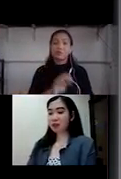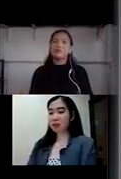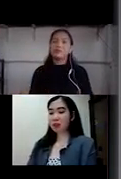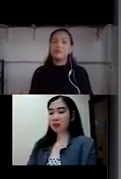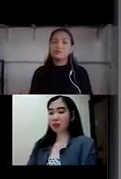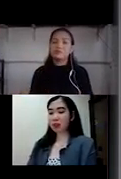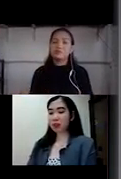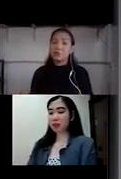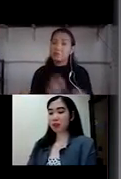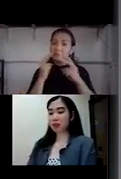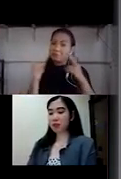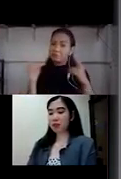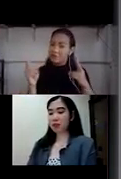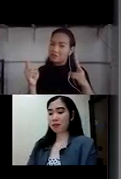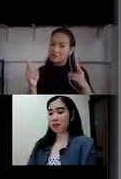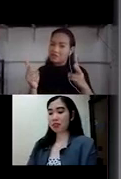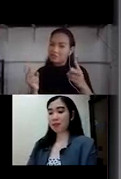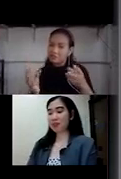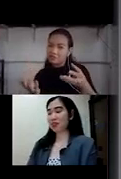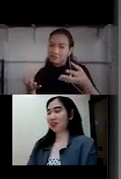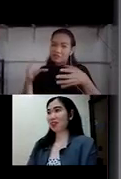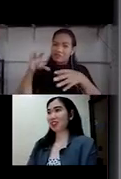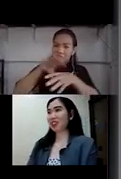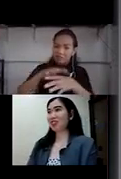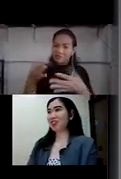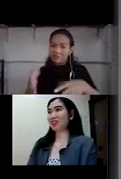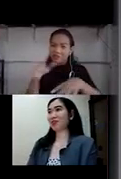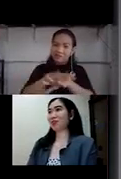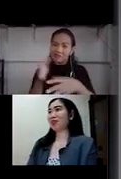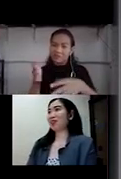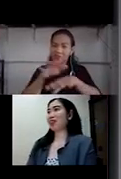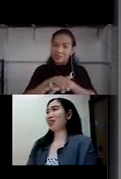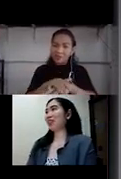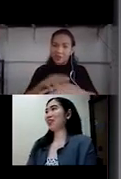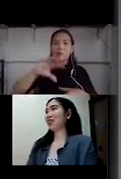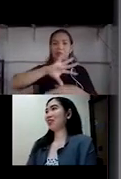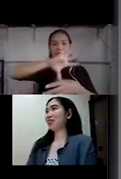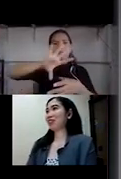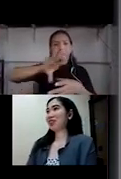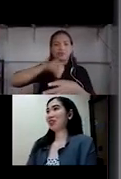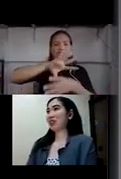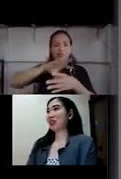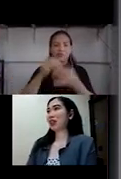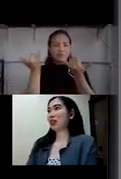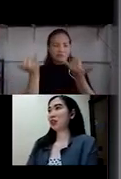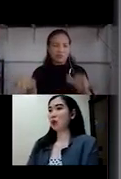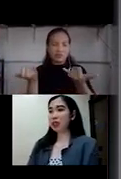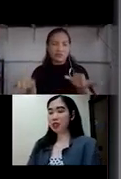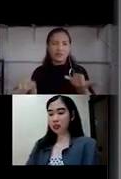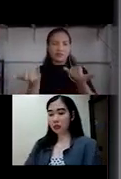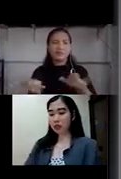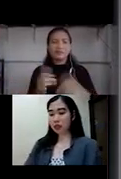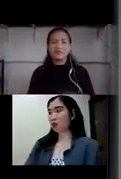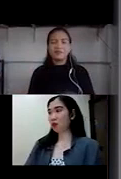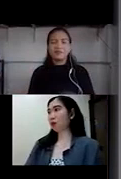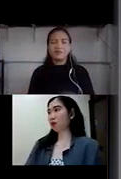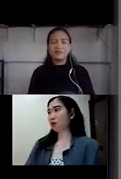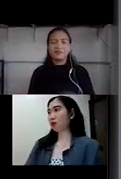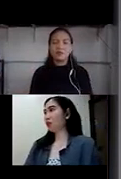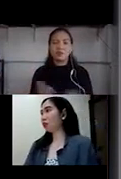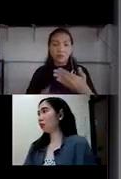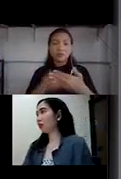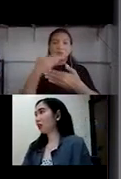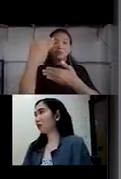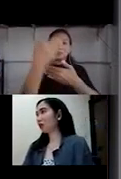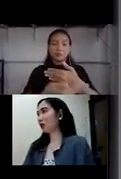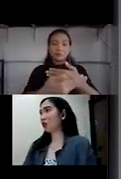very participative yung mga participants natin dito. Ayan. Ayan. So, I think we can move